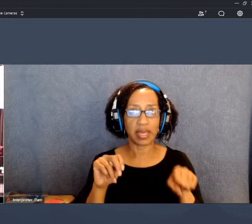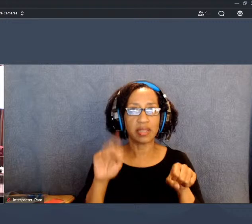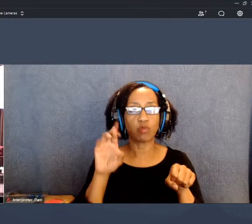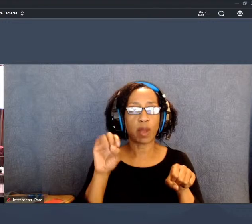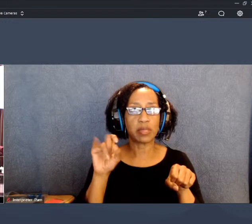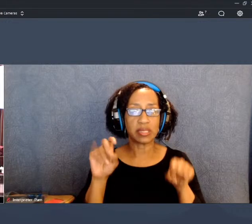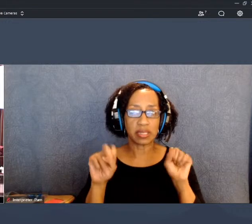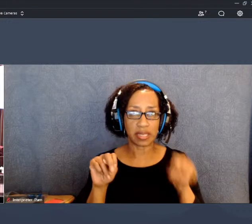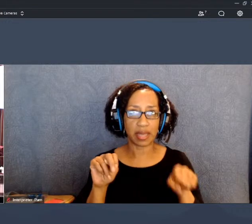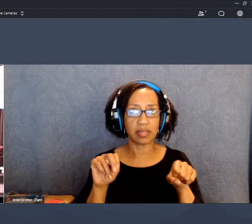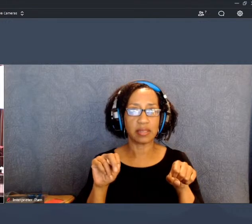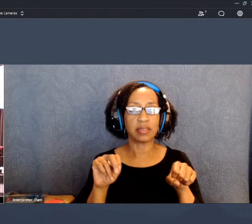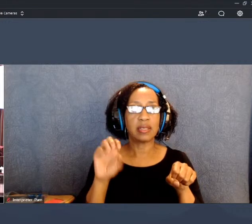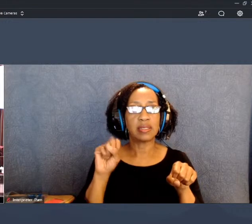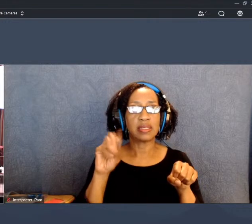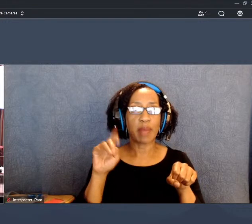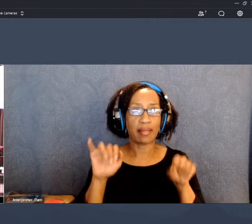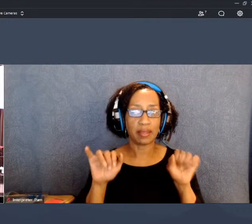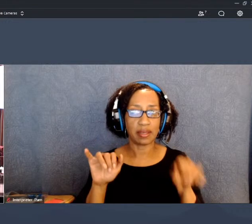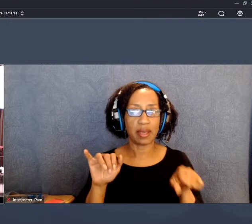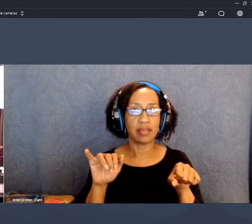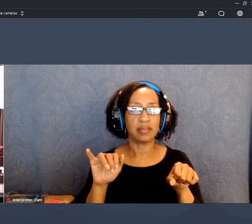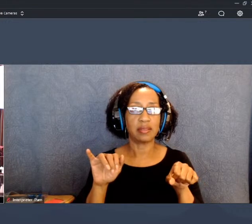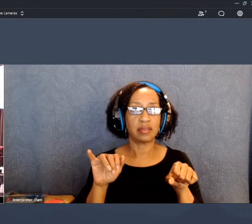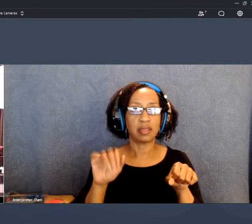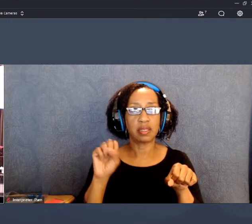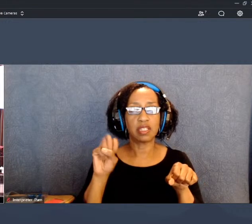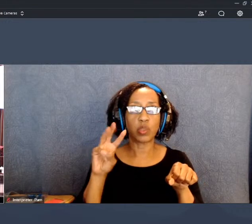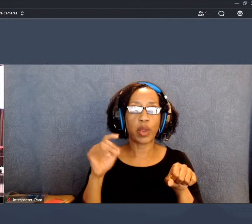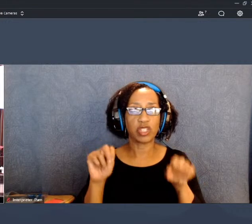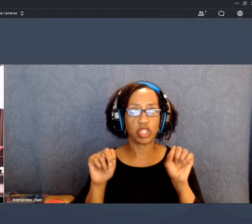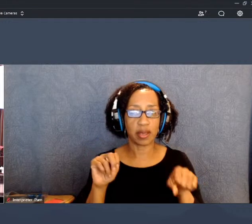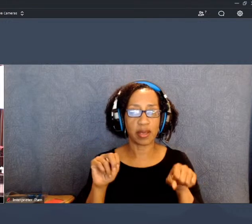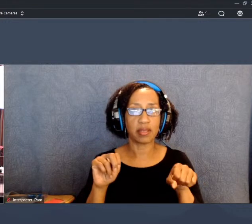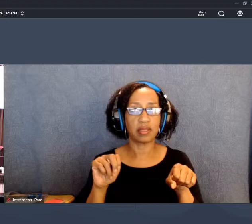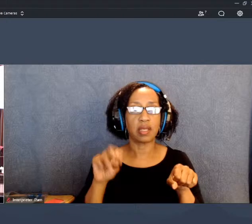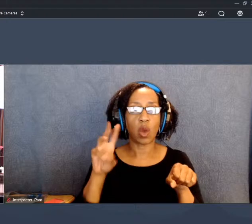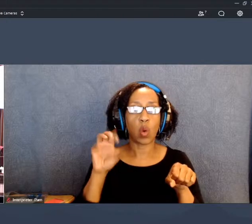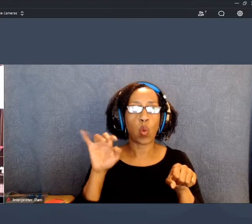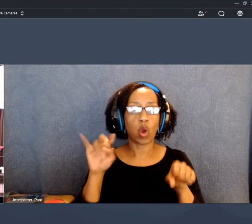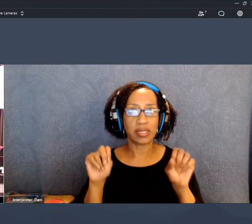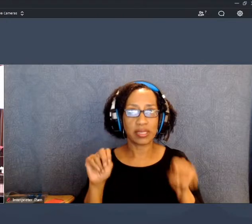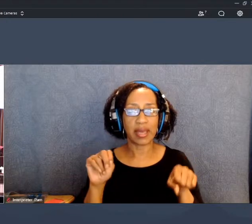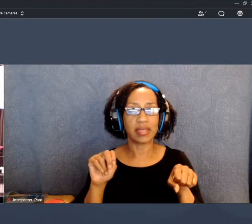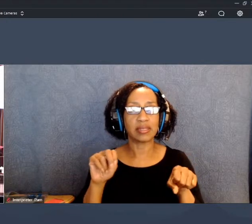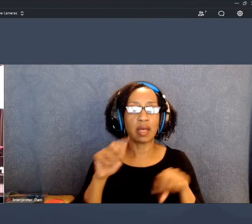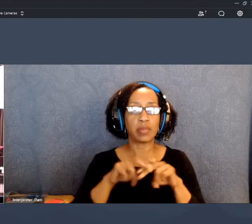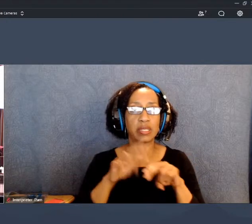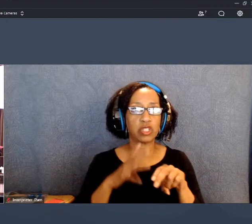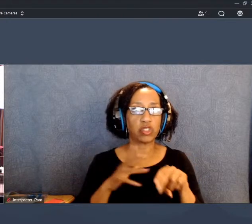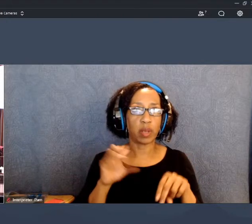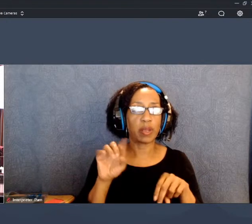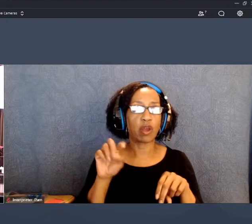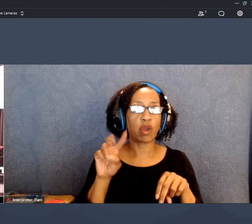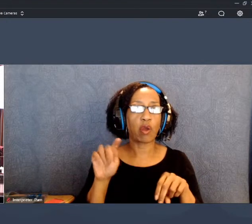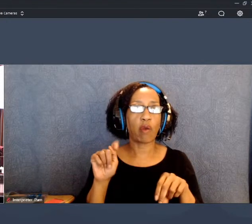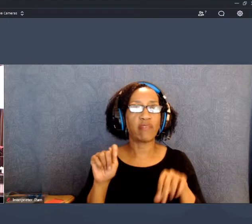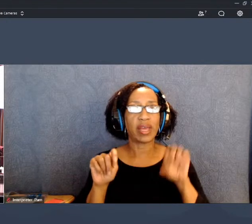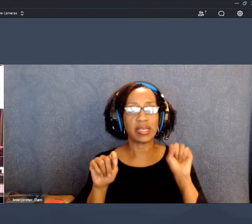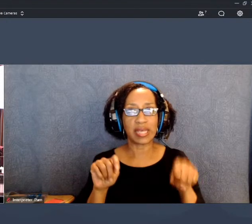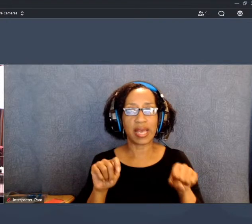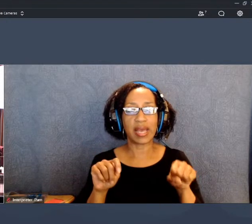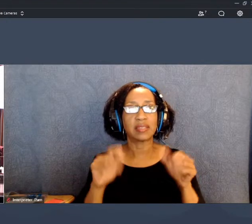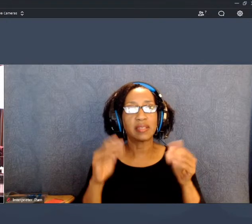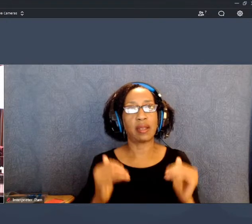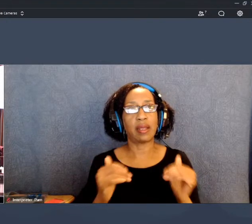yes. Smiley, yes. Swearingen, yes. Warren, yes. Chairman Kovac, yes. Thank you. That item